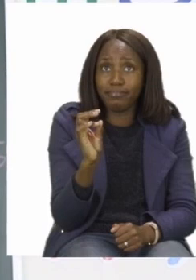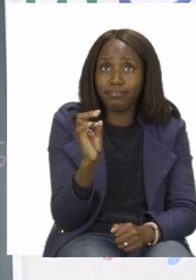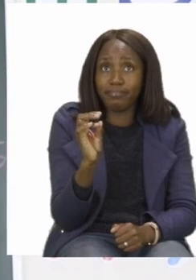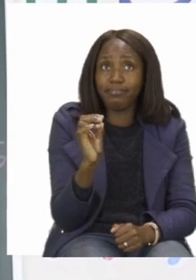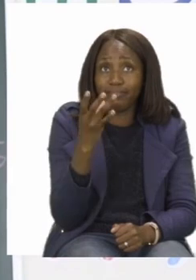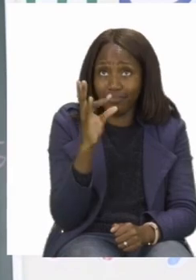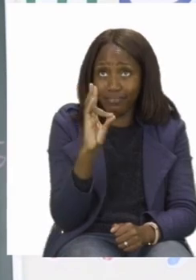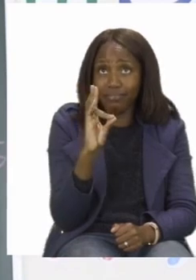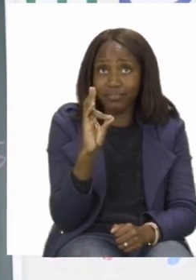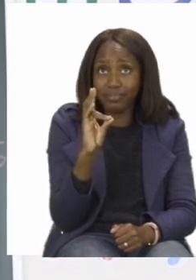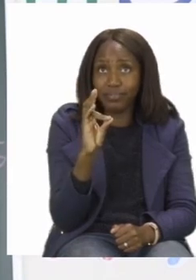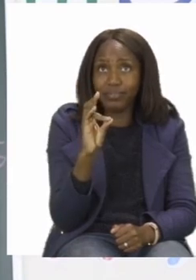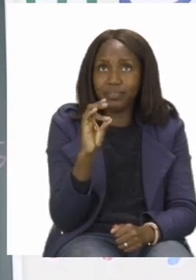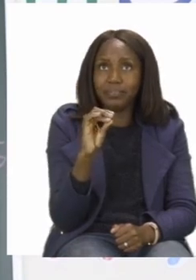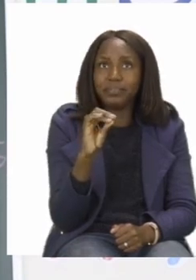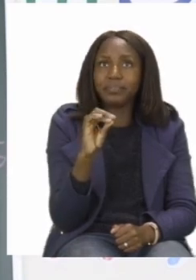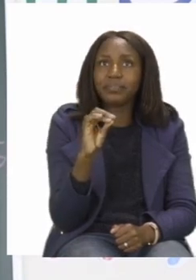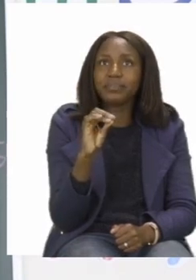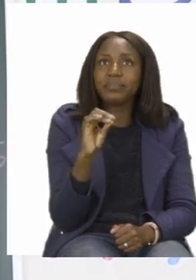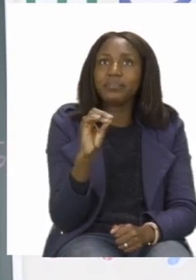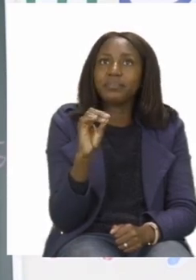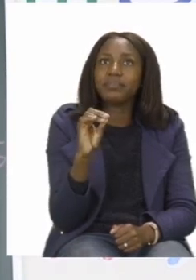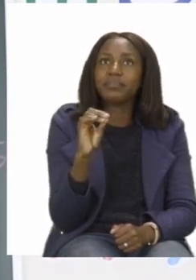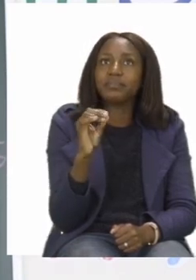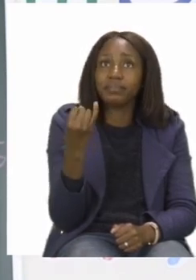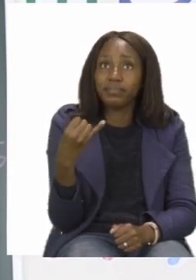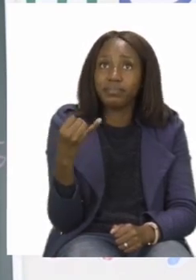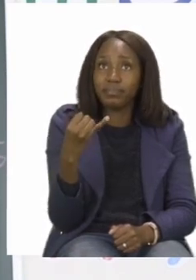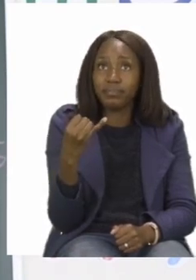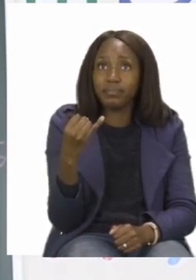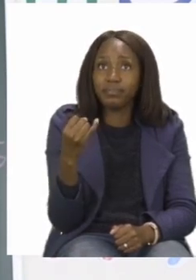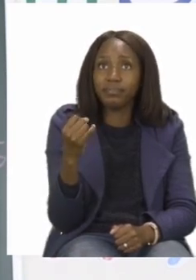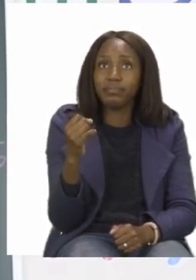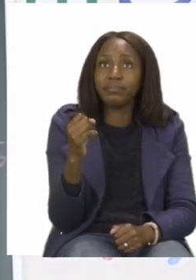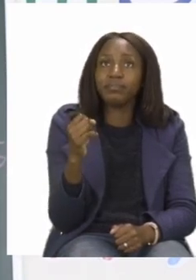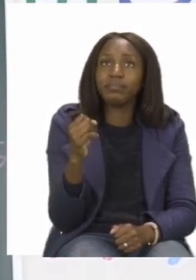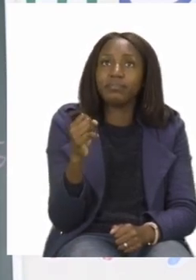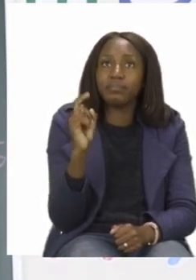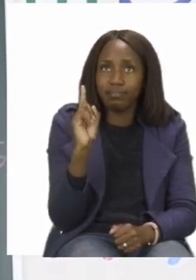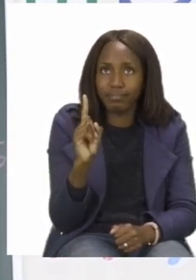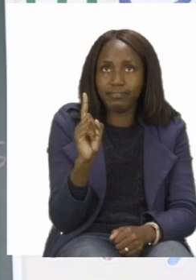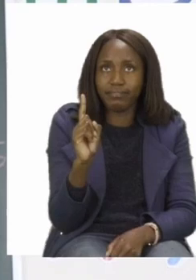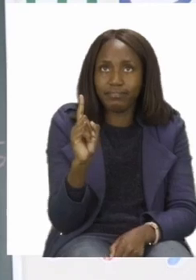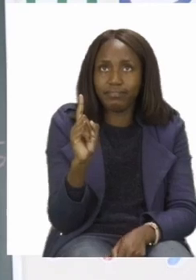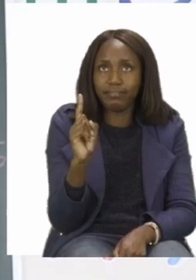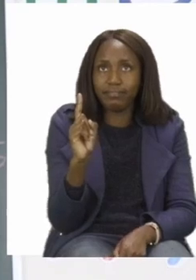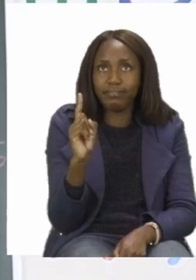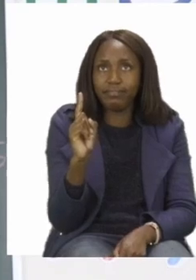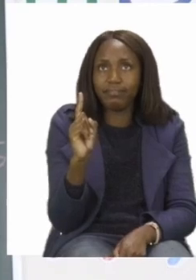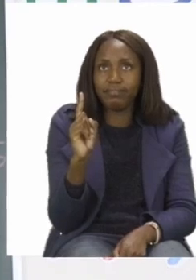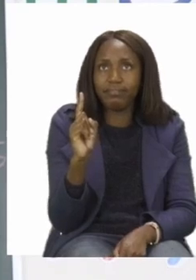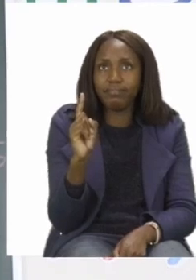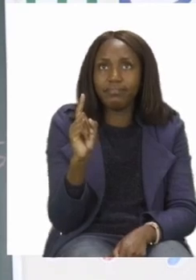given to my brother. So we are going to continue 1,